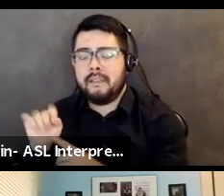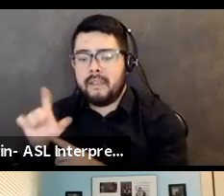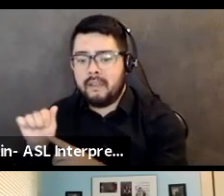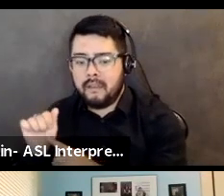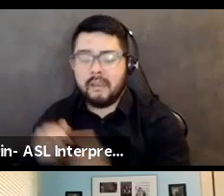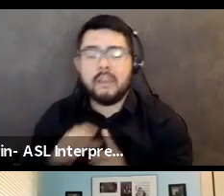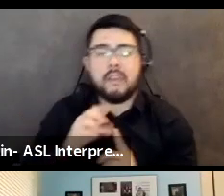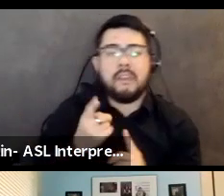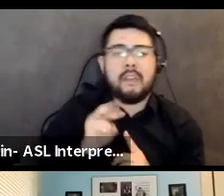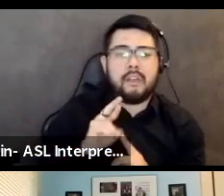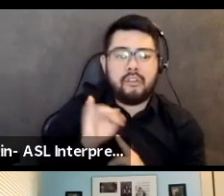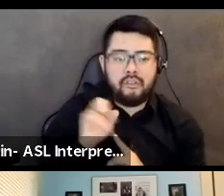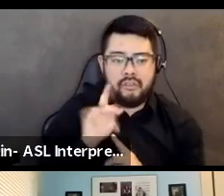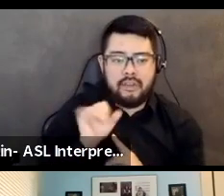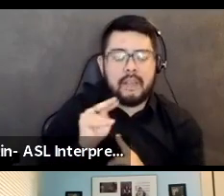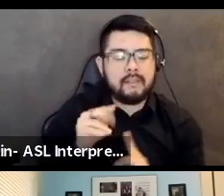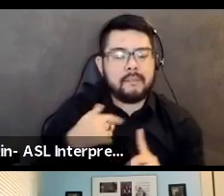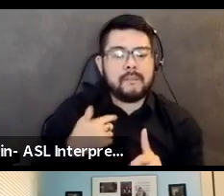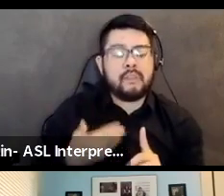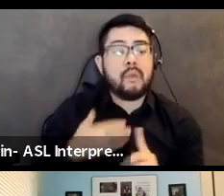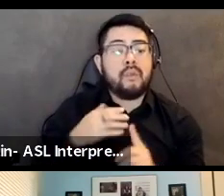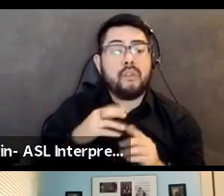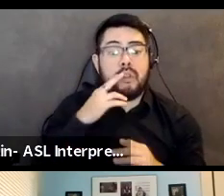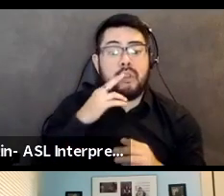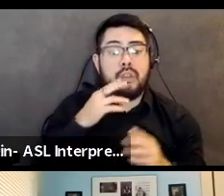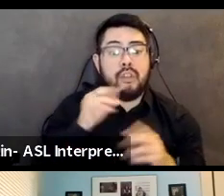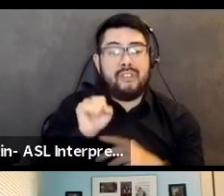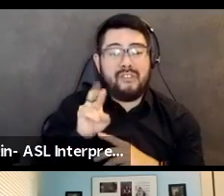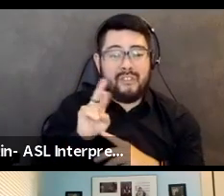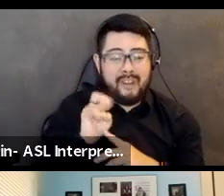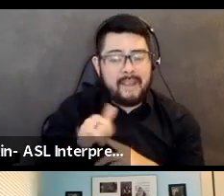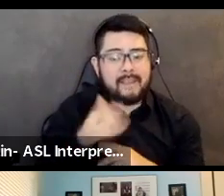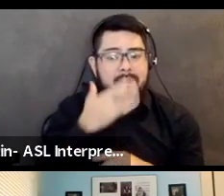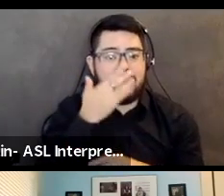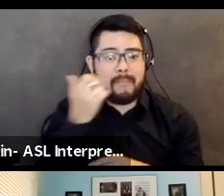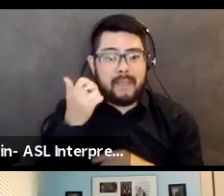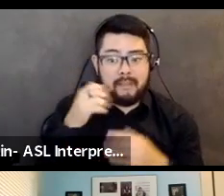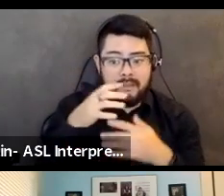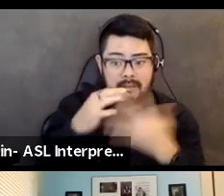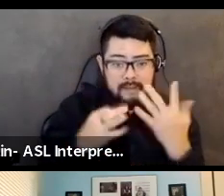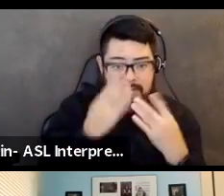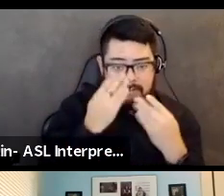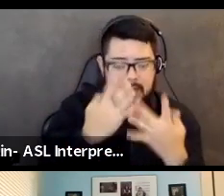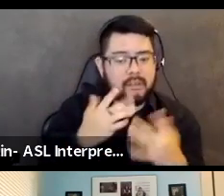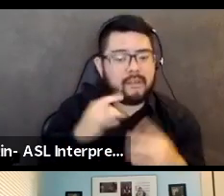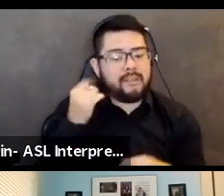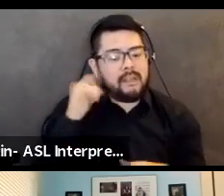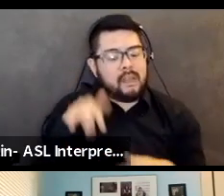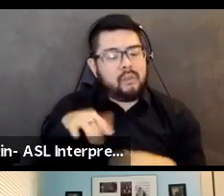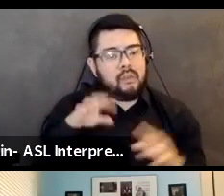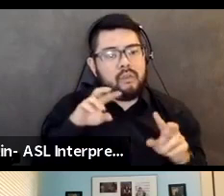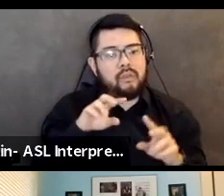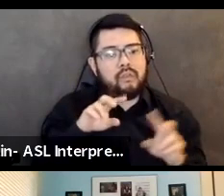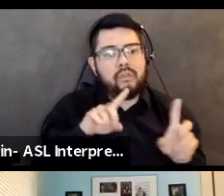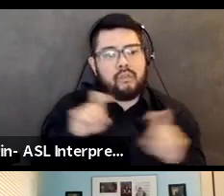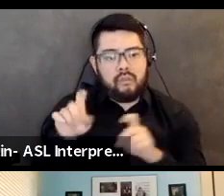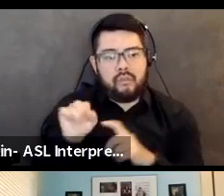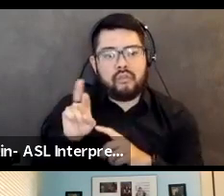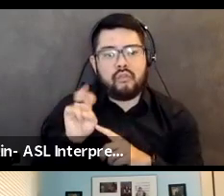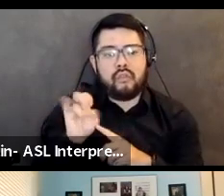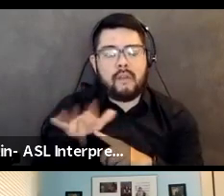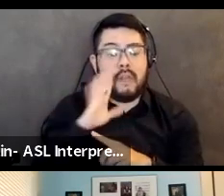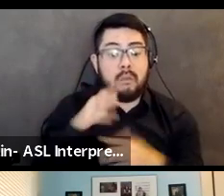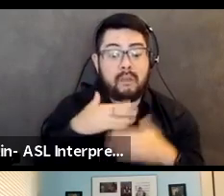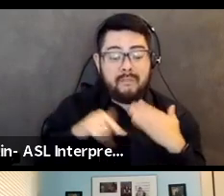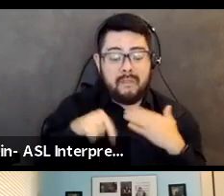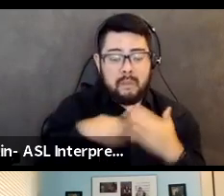the survey is going to be the best place to go and it ends this week so we should um continue to circulate that um we pushed it out through